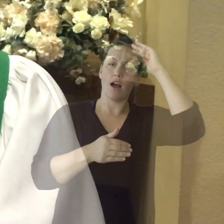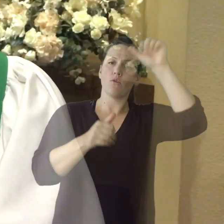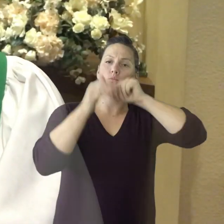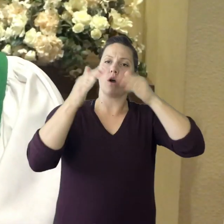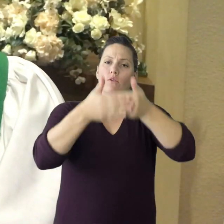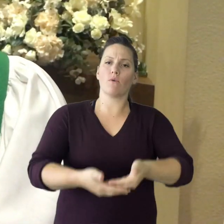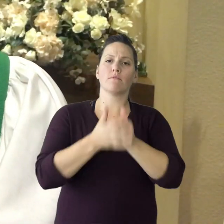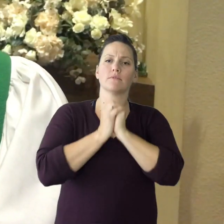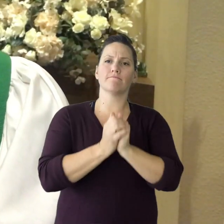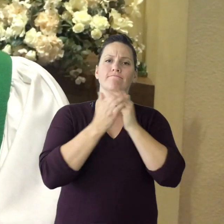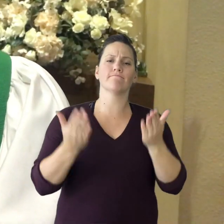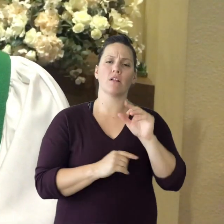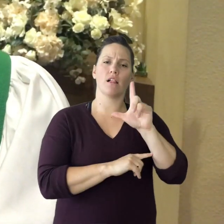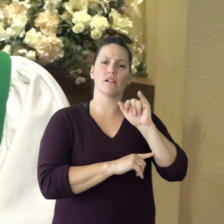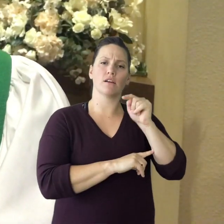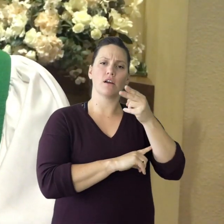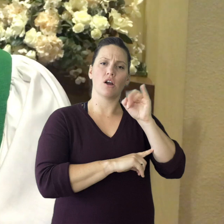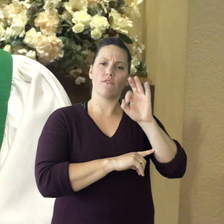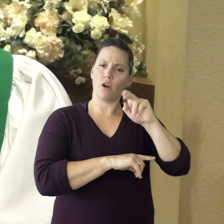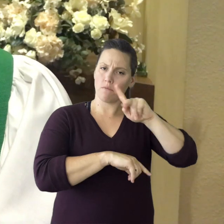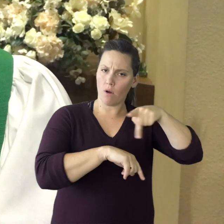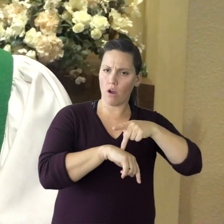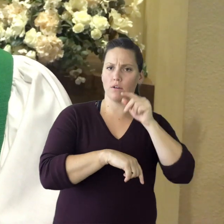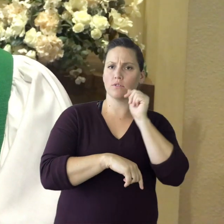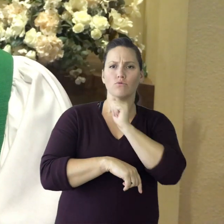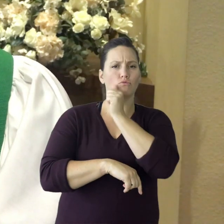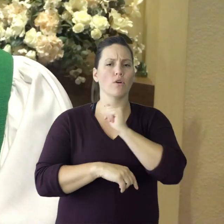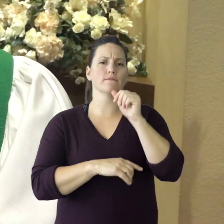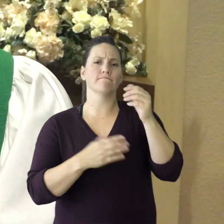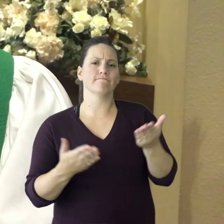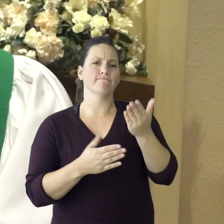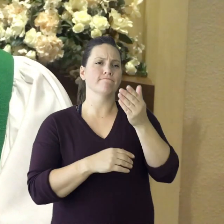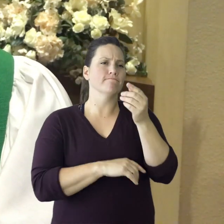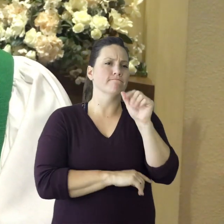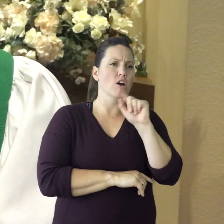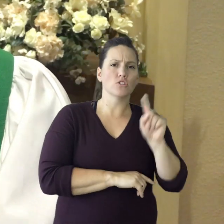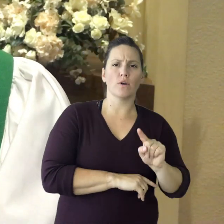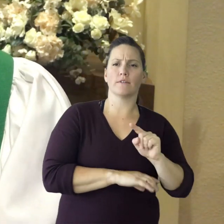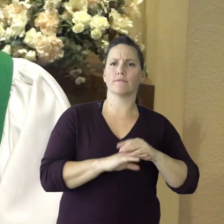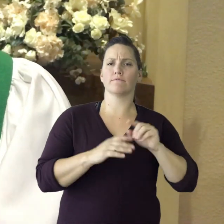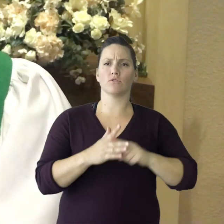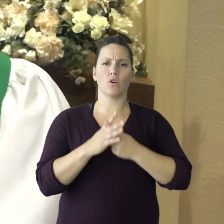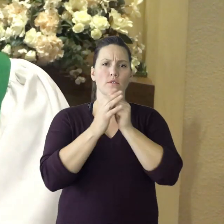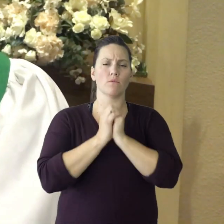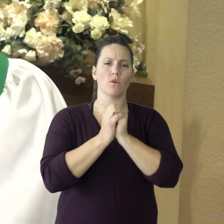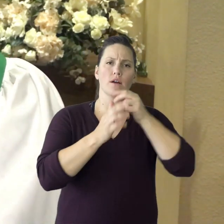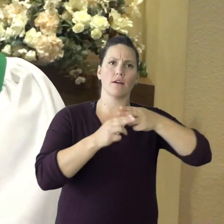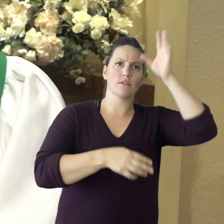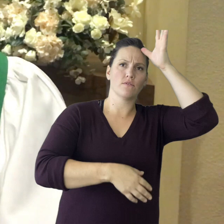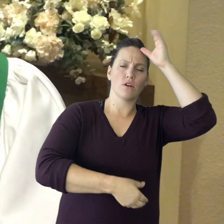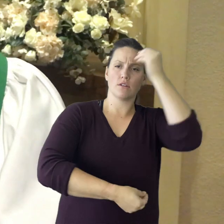Hello, everybody. Welcome to worship today at Trinity Lutheran Church in Litchfield Park, Arizona. We begin our worship in the name of the Father, and